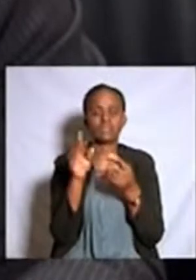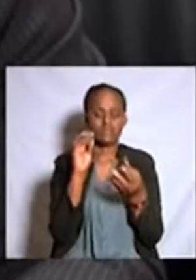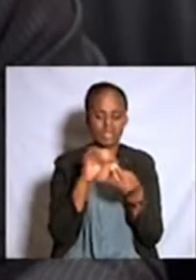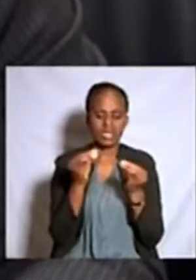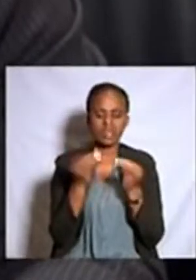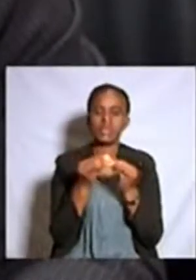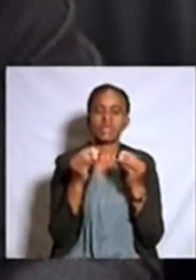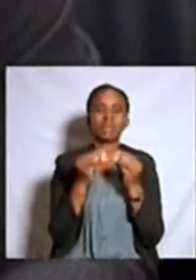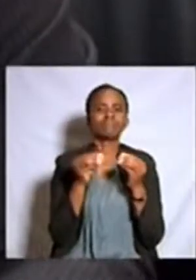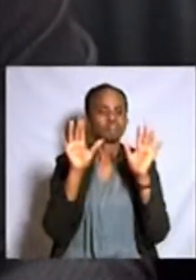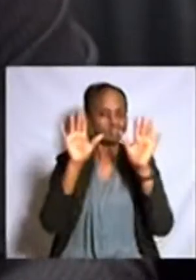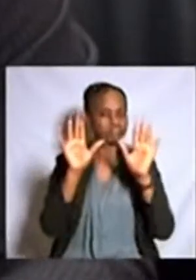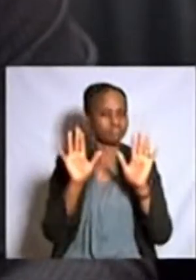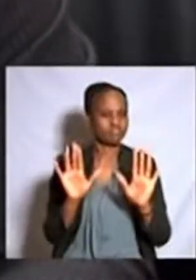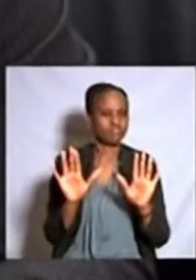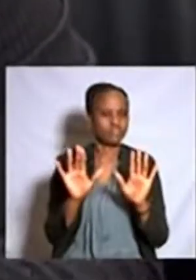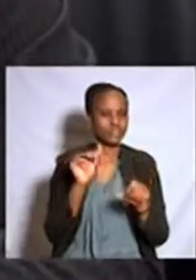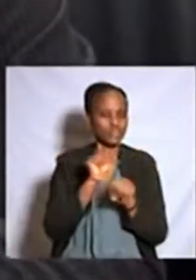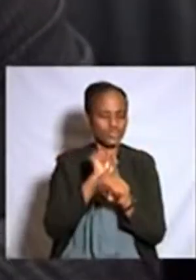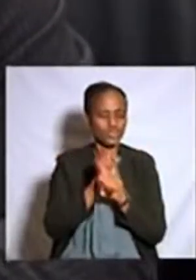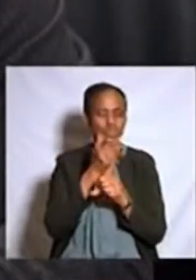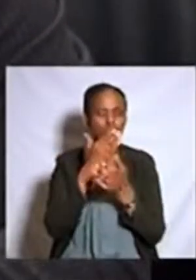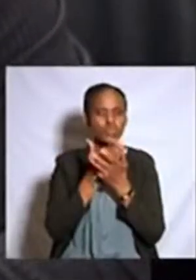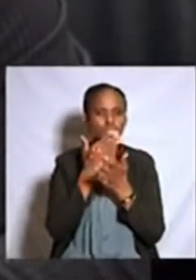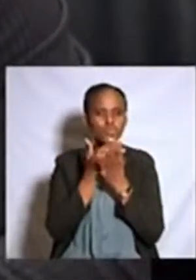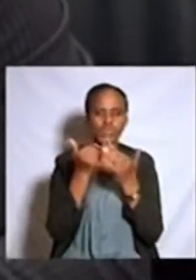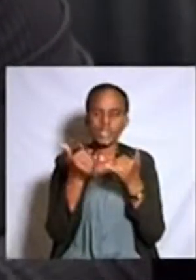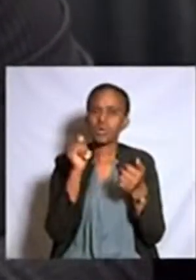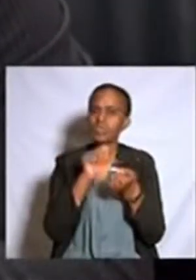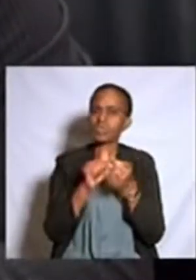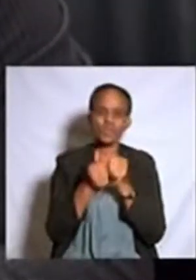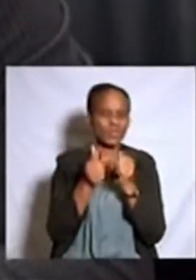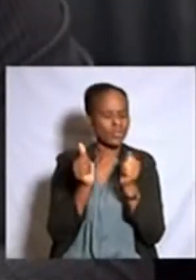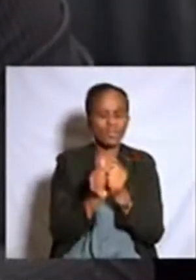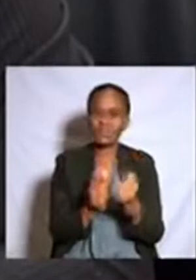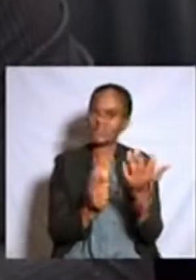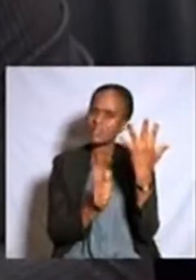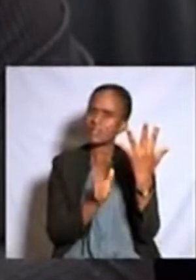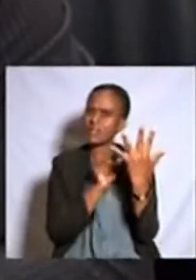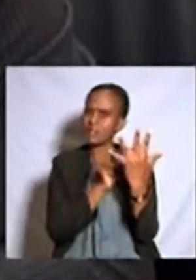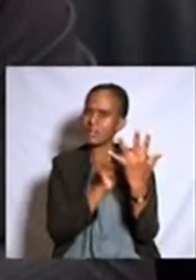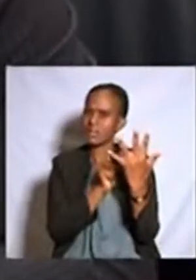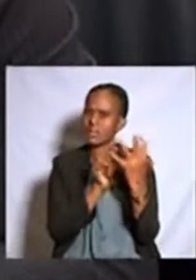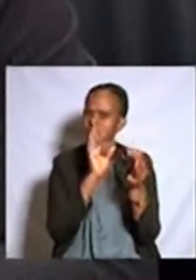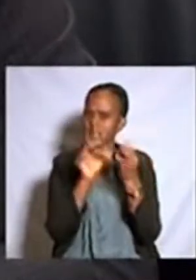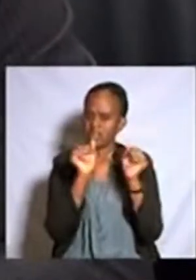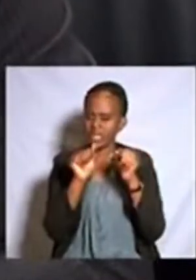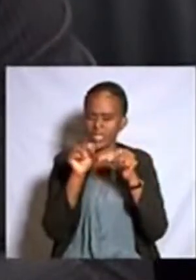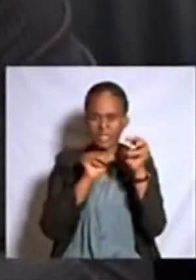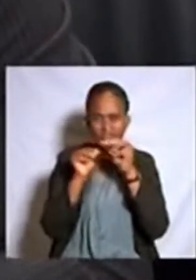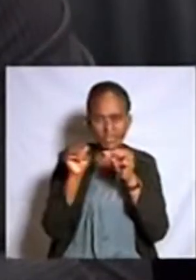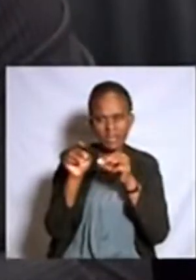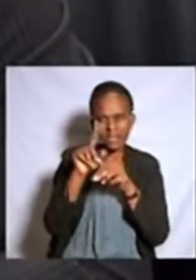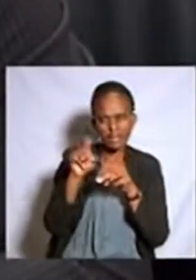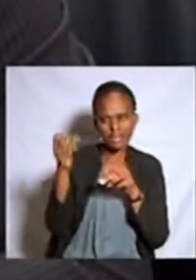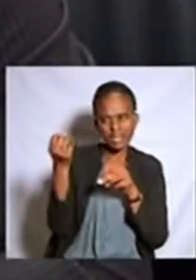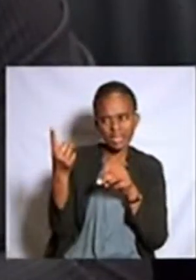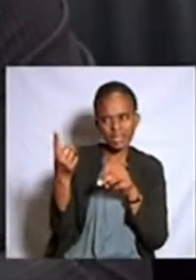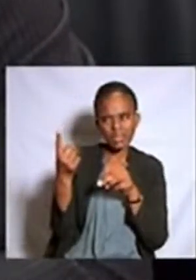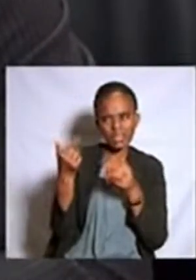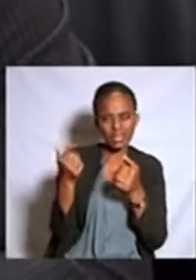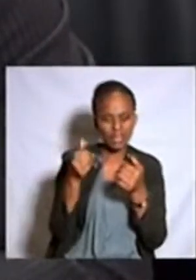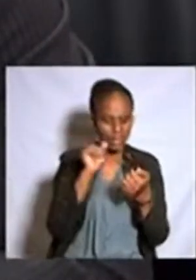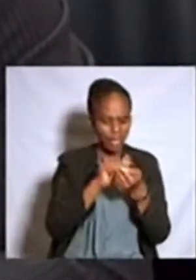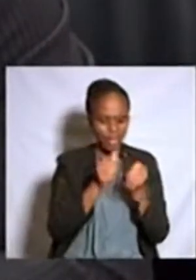and that's a job well done. What could be the problem with these 5? If you can manage 111, what